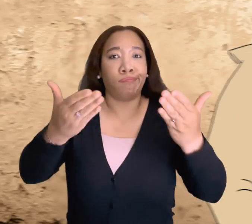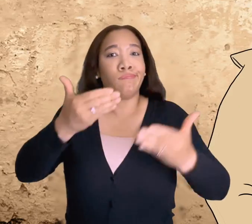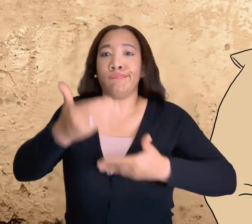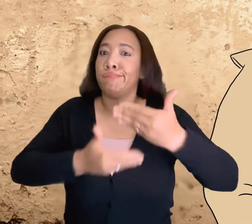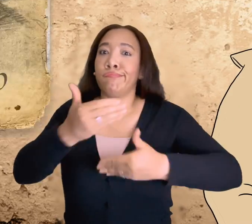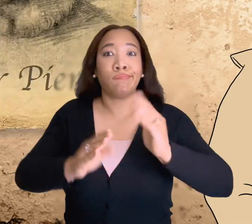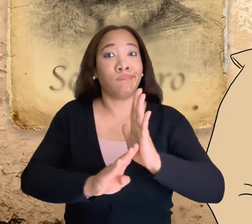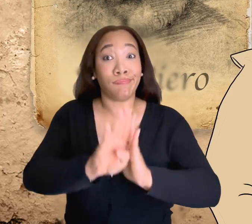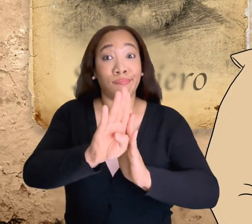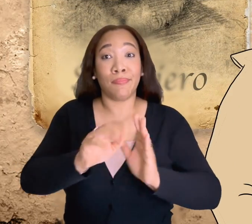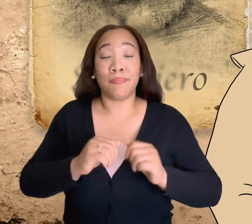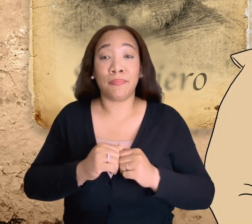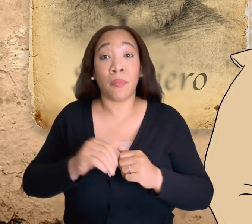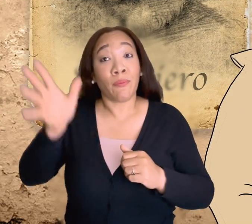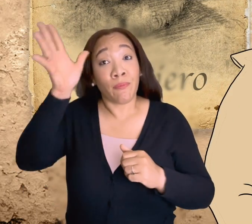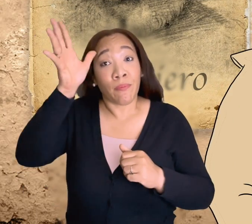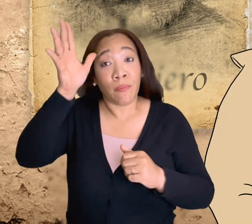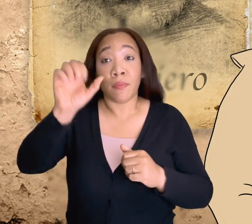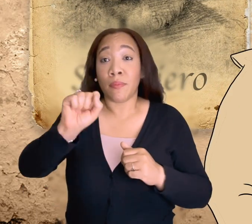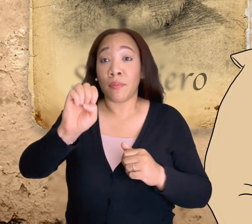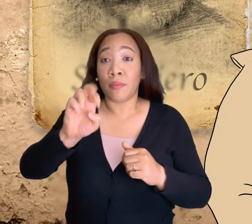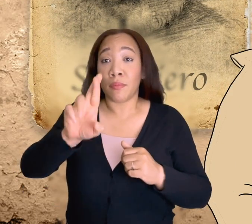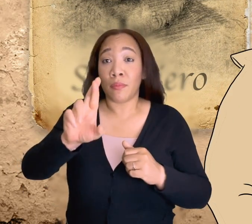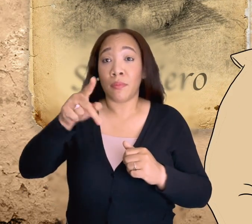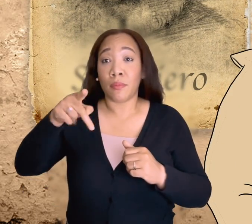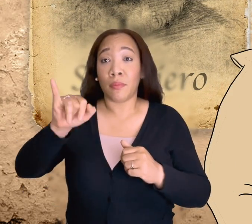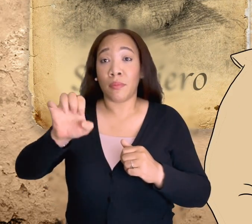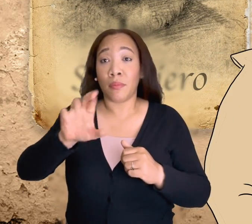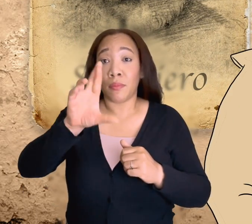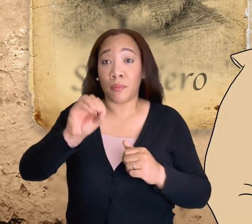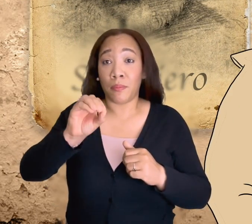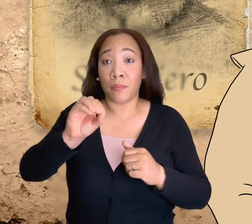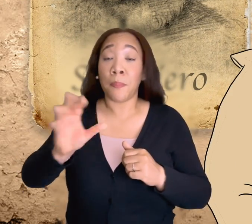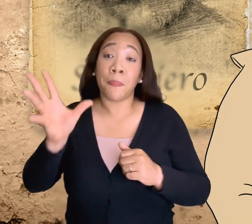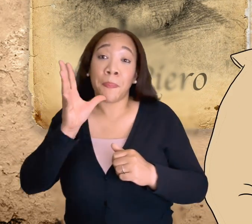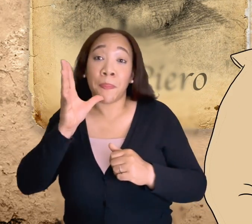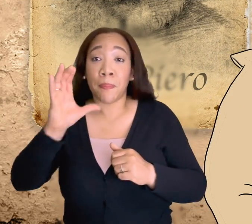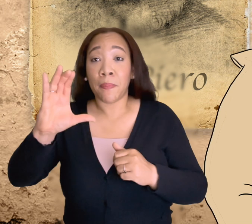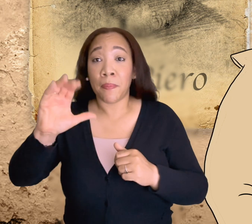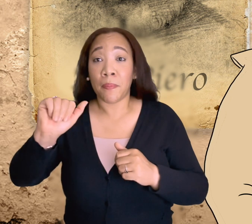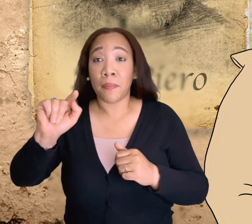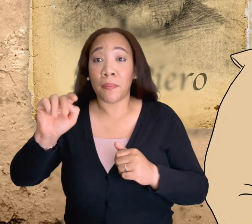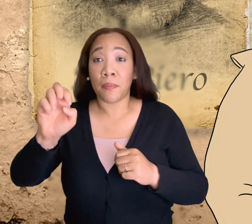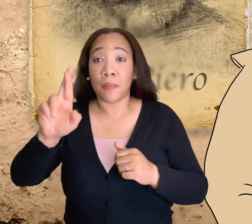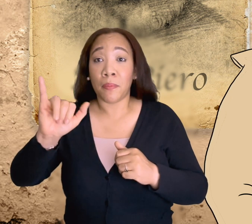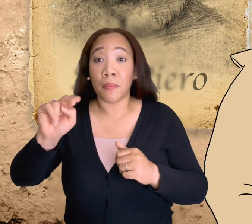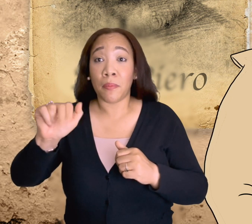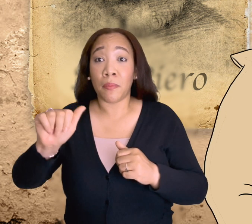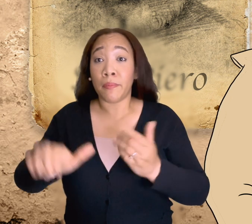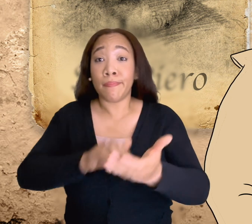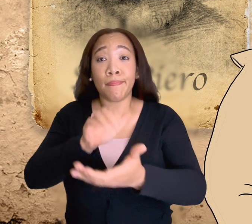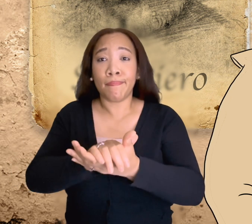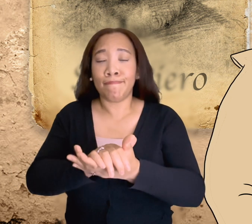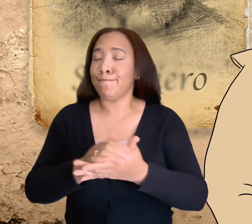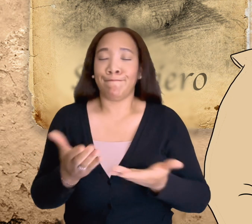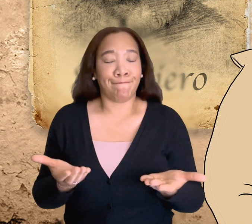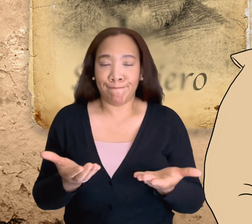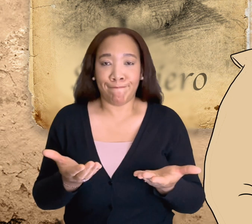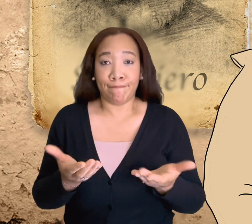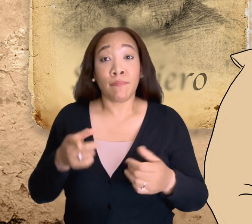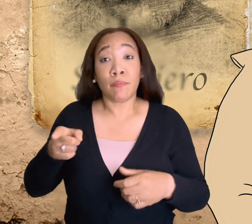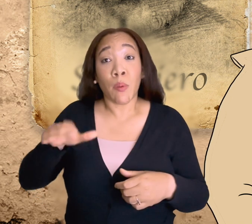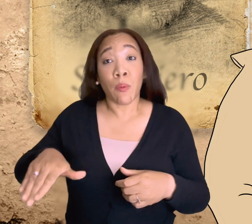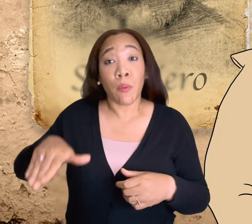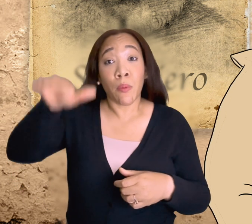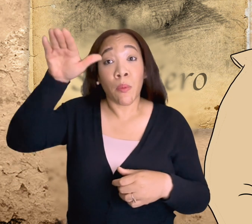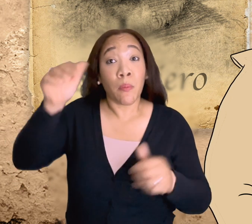His father, Ser Piero, and his mother, Caterina, were not married, so Leonardo grew